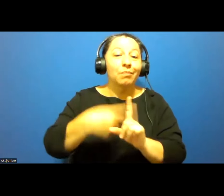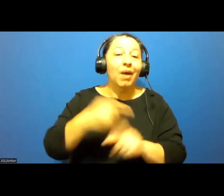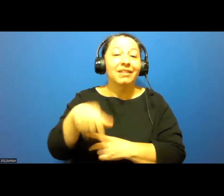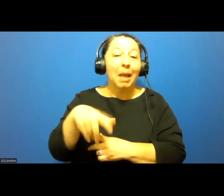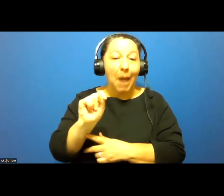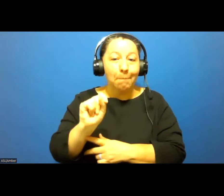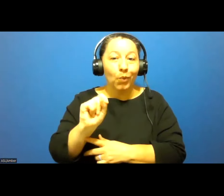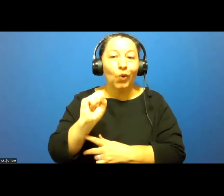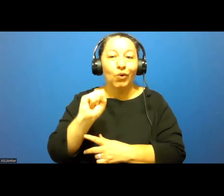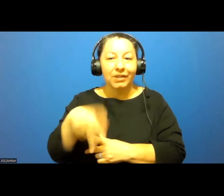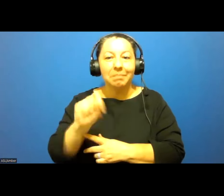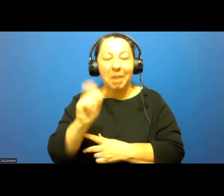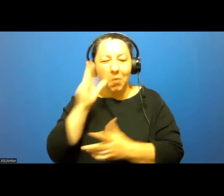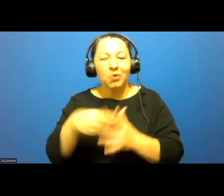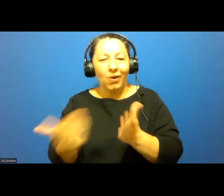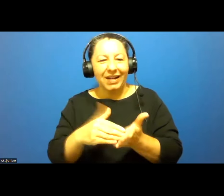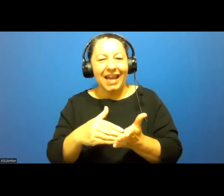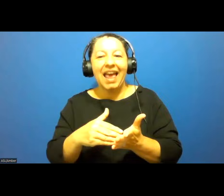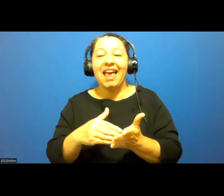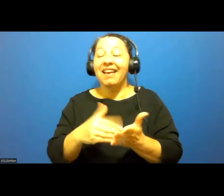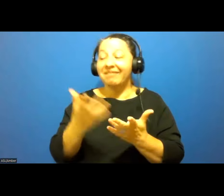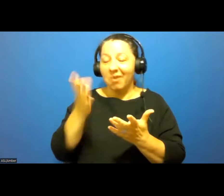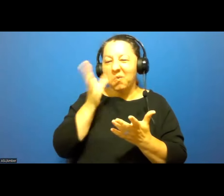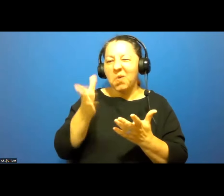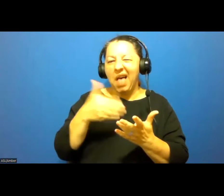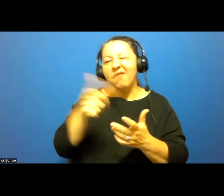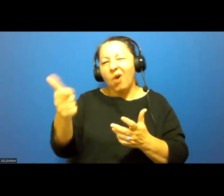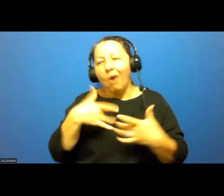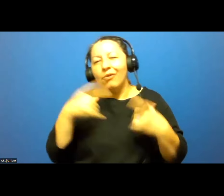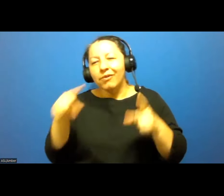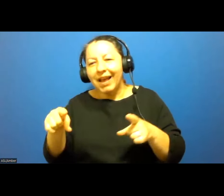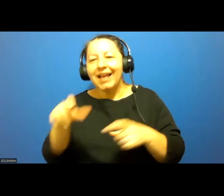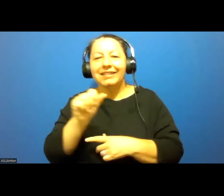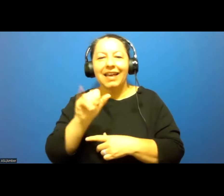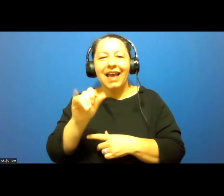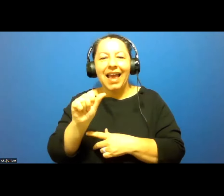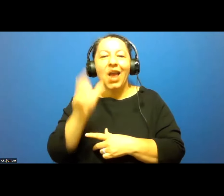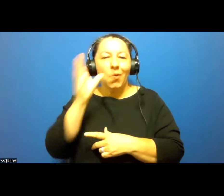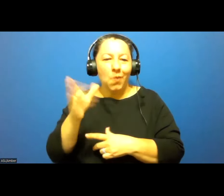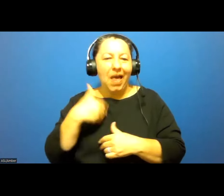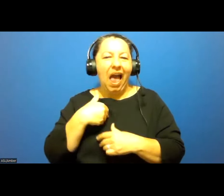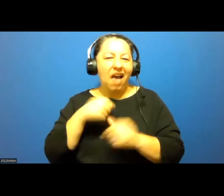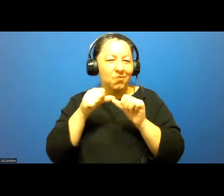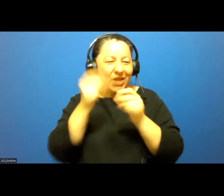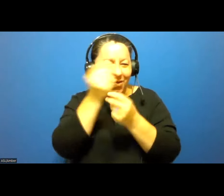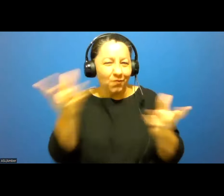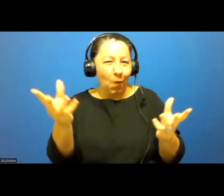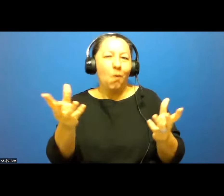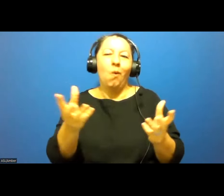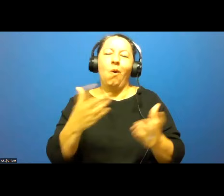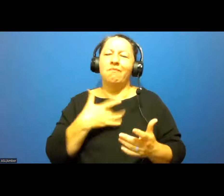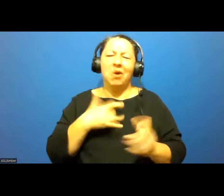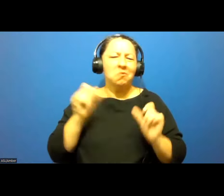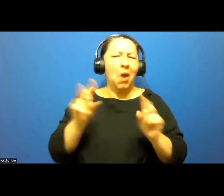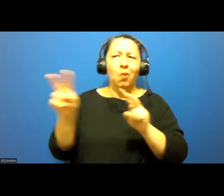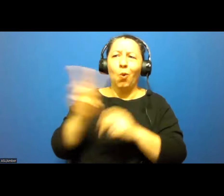there are probably other events that are going to be coming up at the AIA, and we will keep you informed. Always feel free to check our website. All